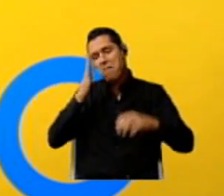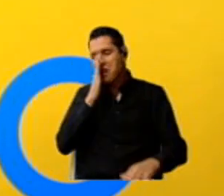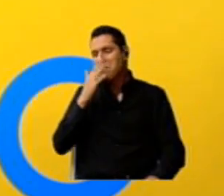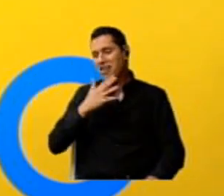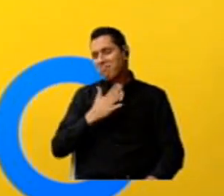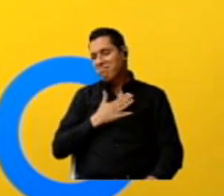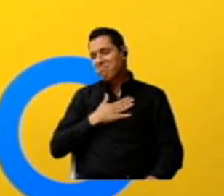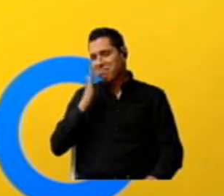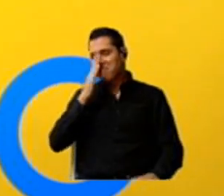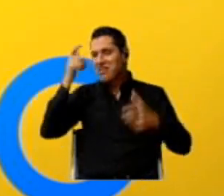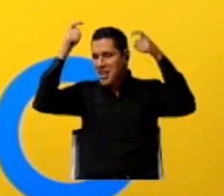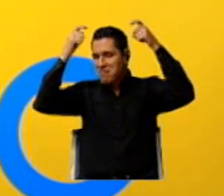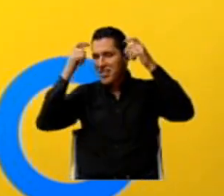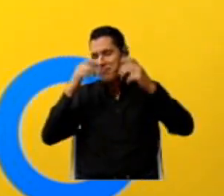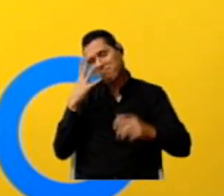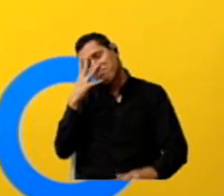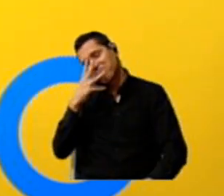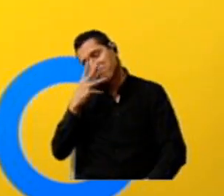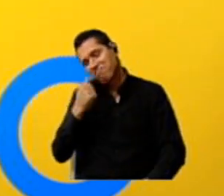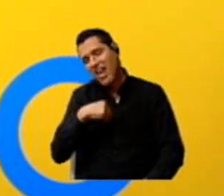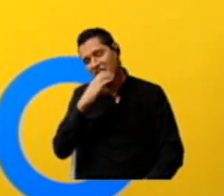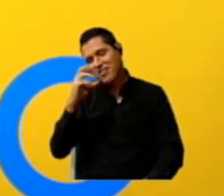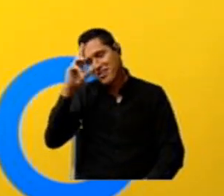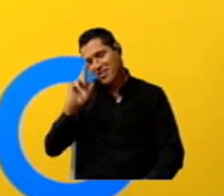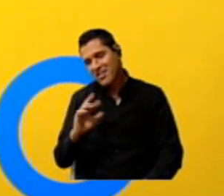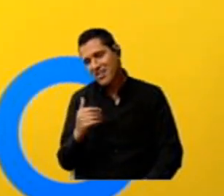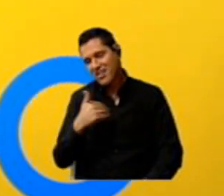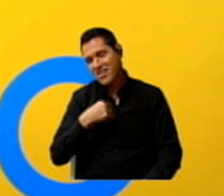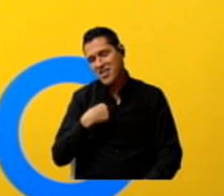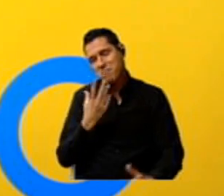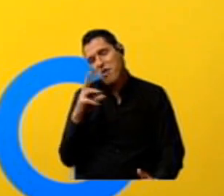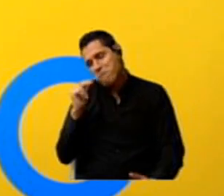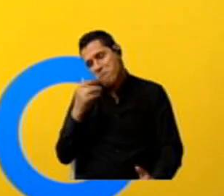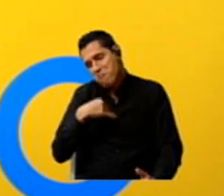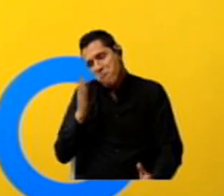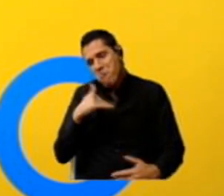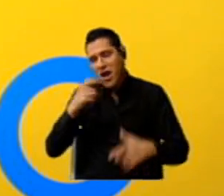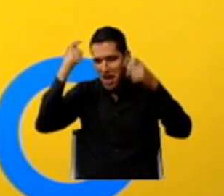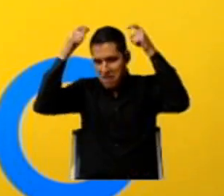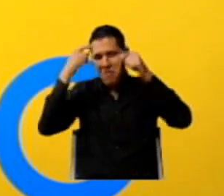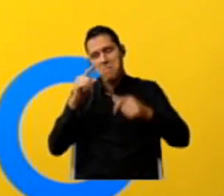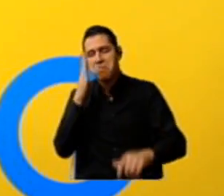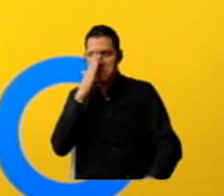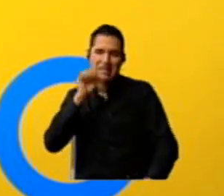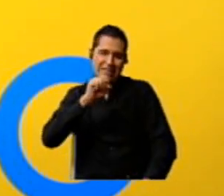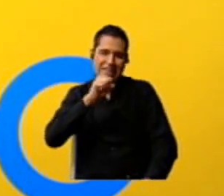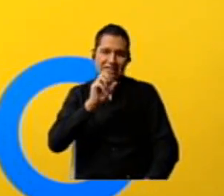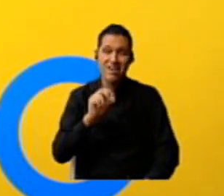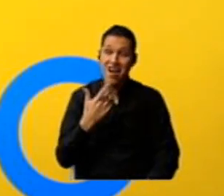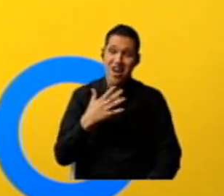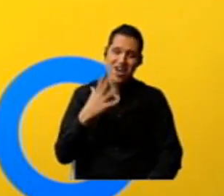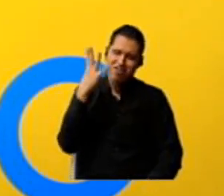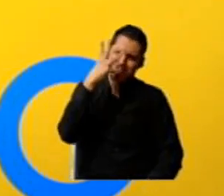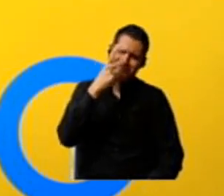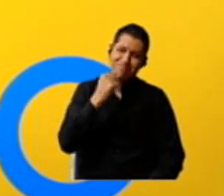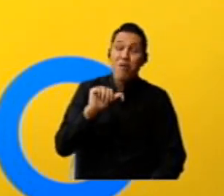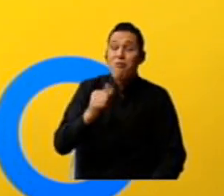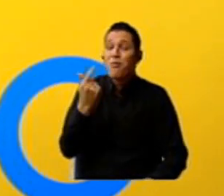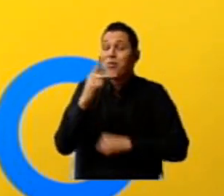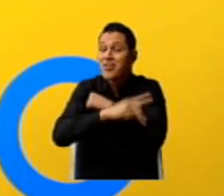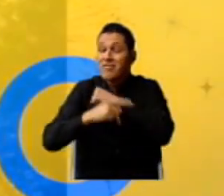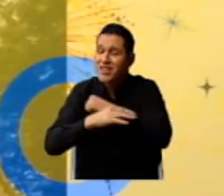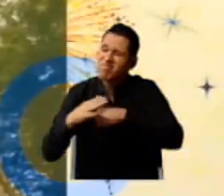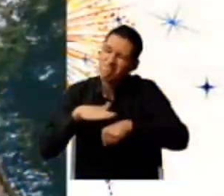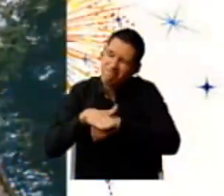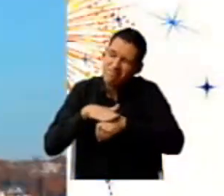queen. Most women here in Costa Rica are queens. Very good. Amazing. Another country, please.